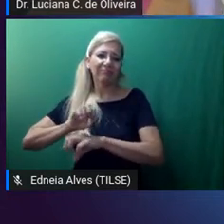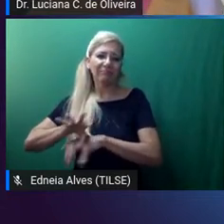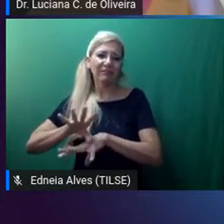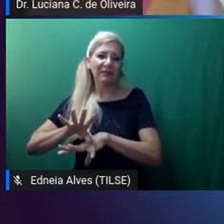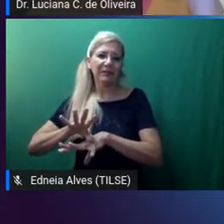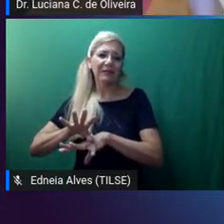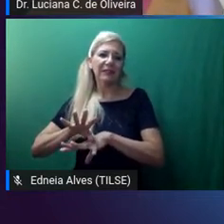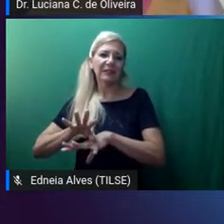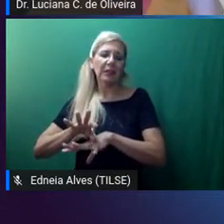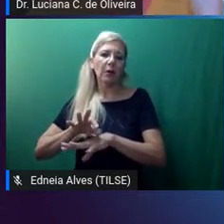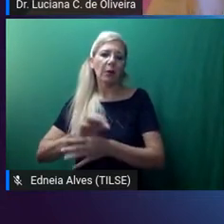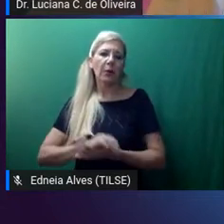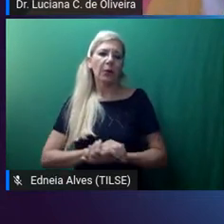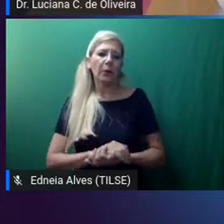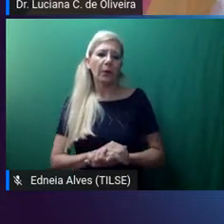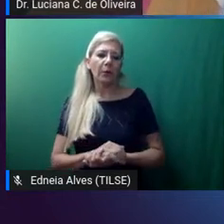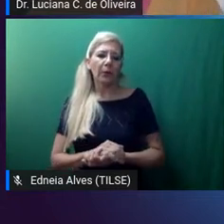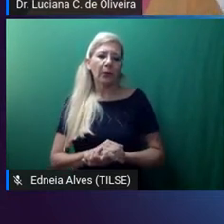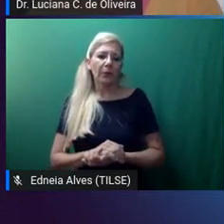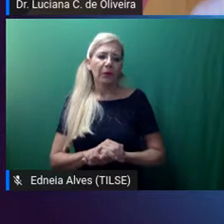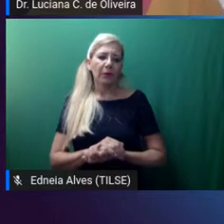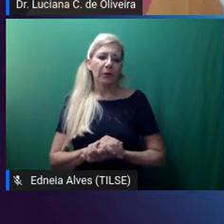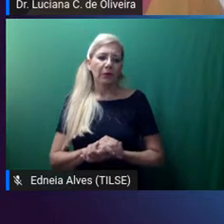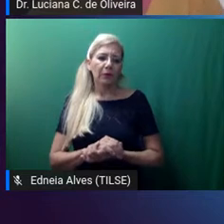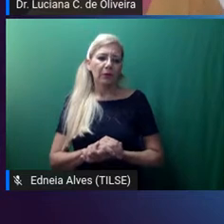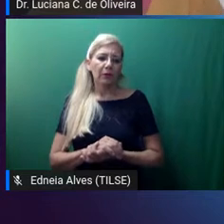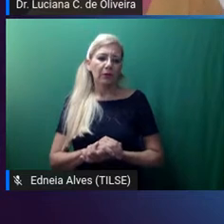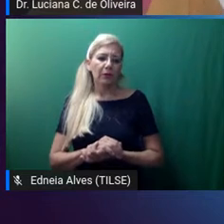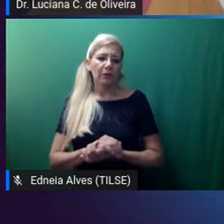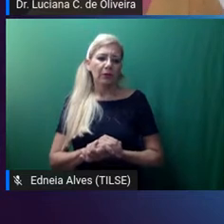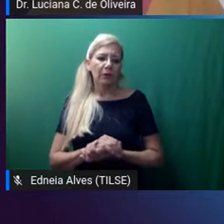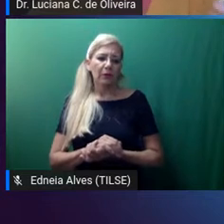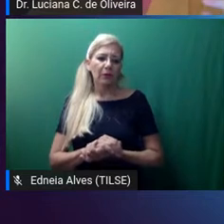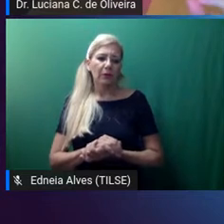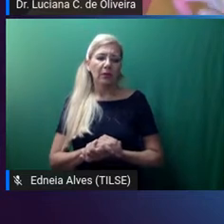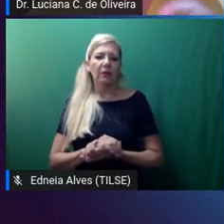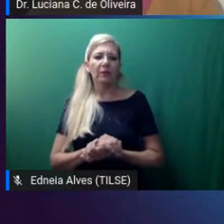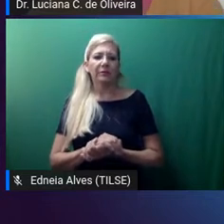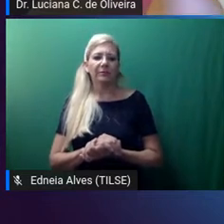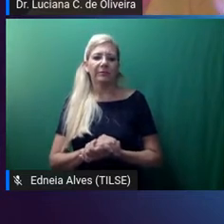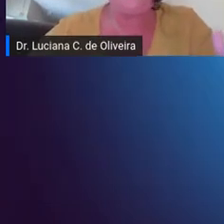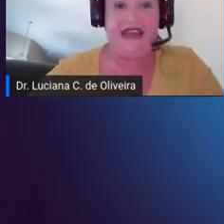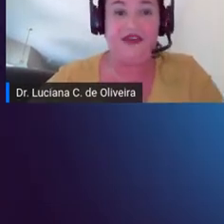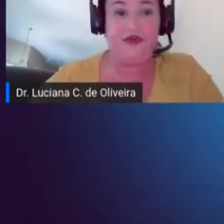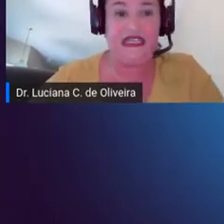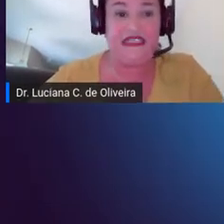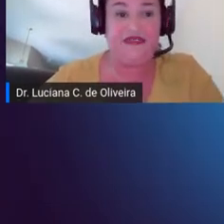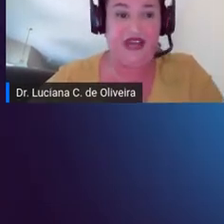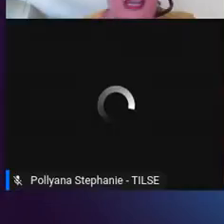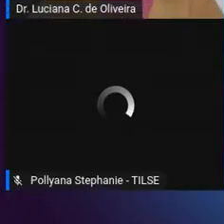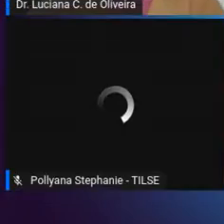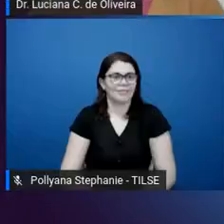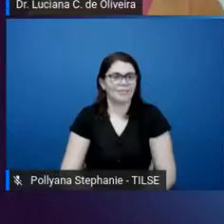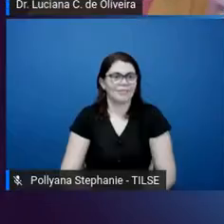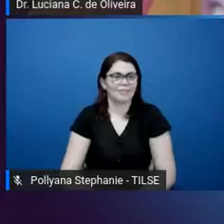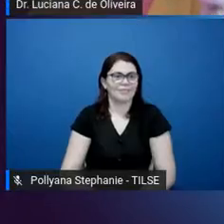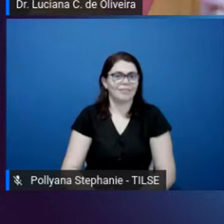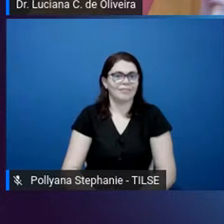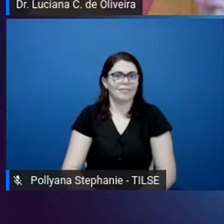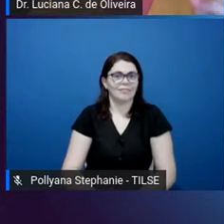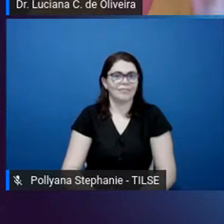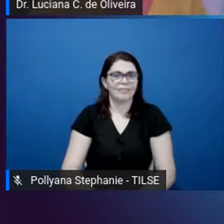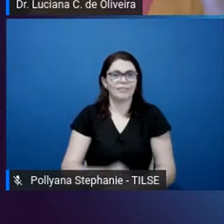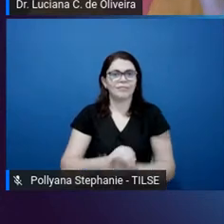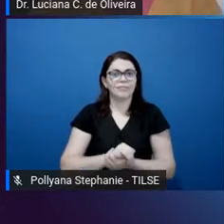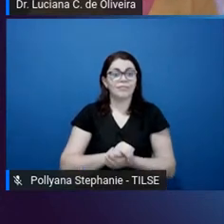but they use this notion of plurilingualism, but it's never really defined.